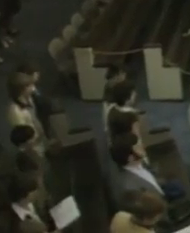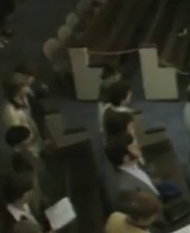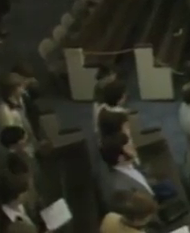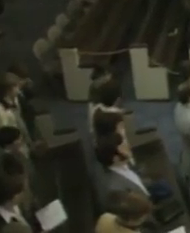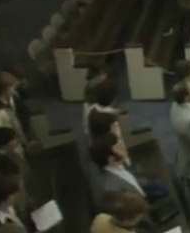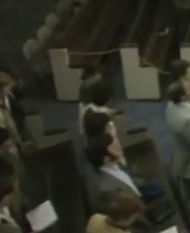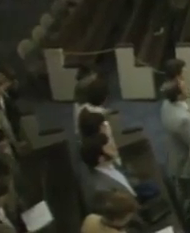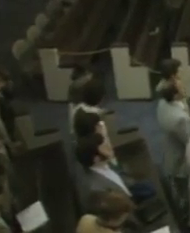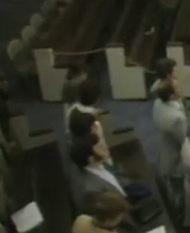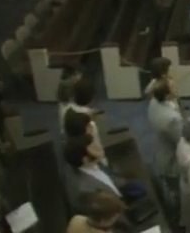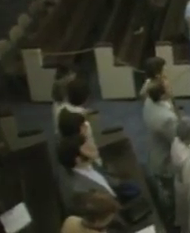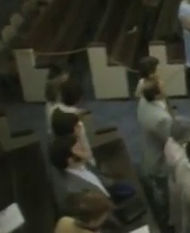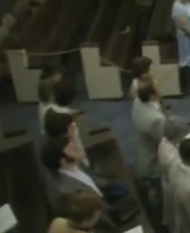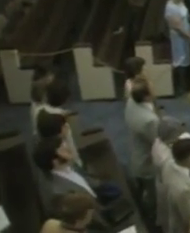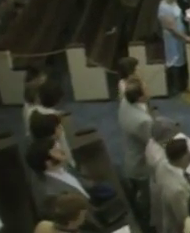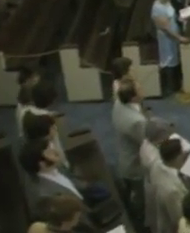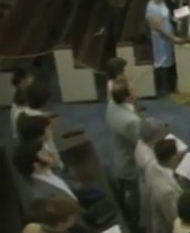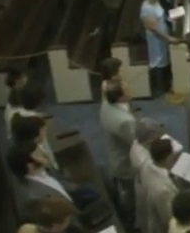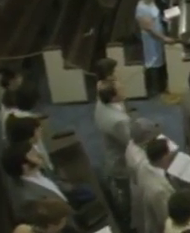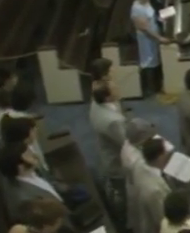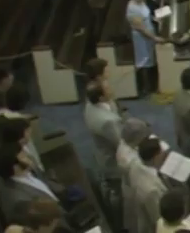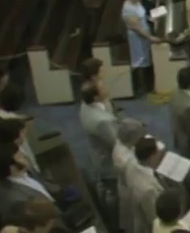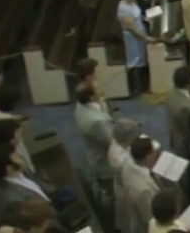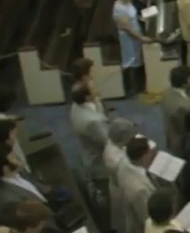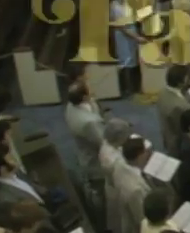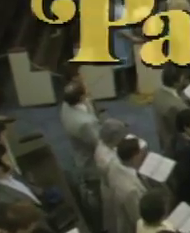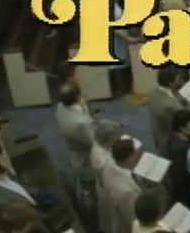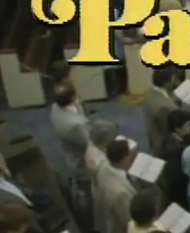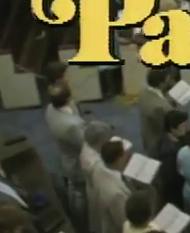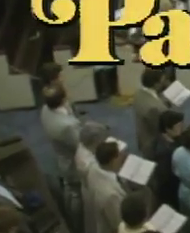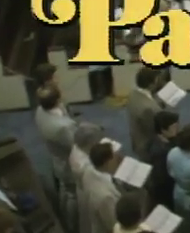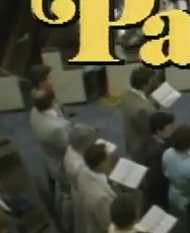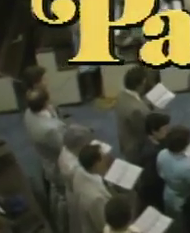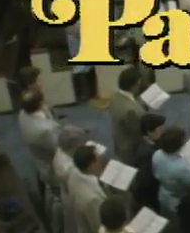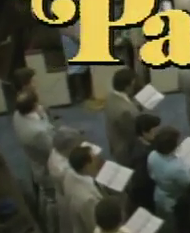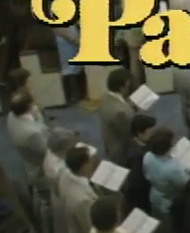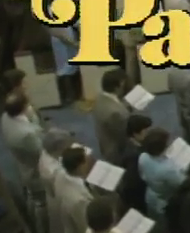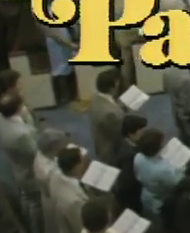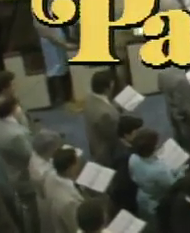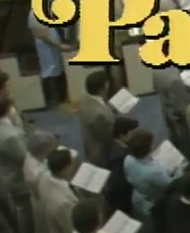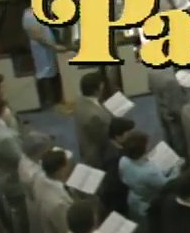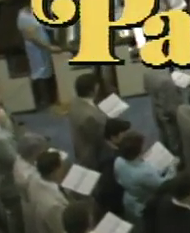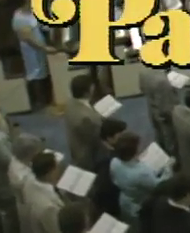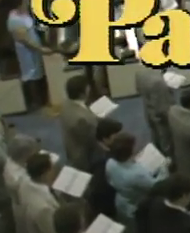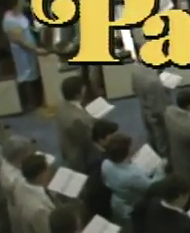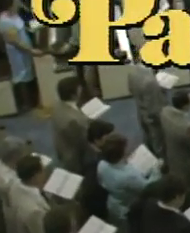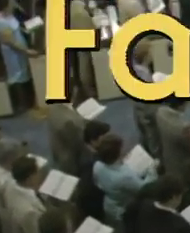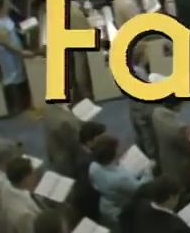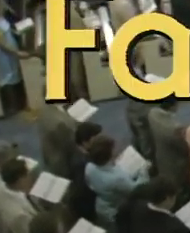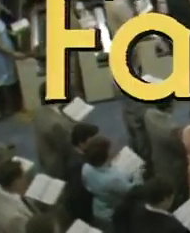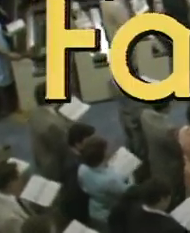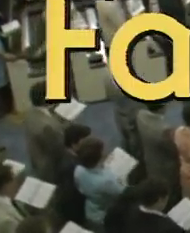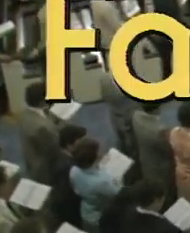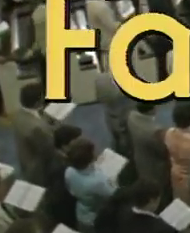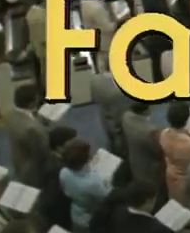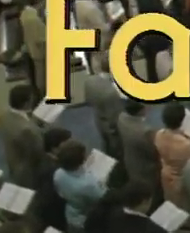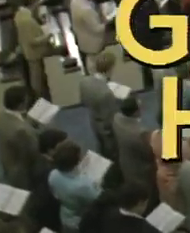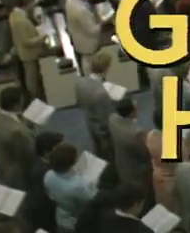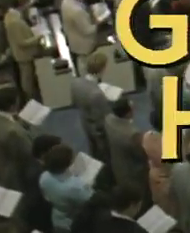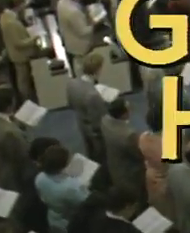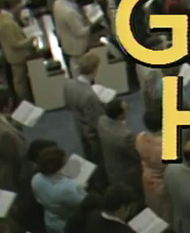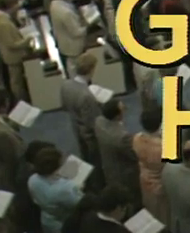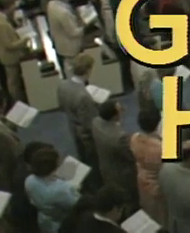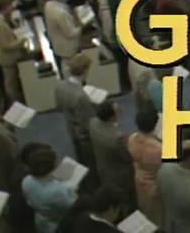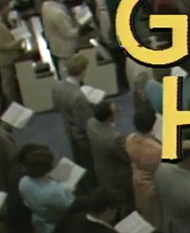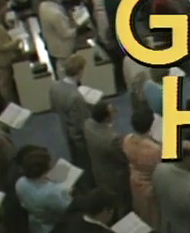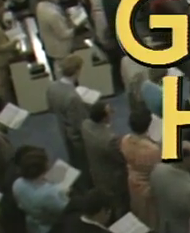auditorium of the Thomas Road Baptist Church in Lynchburg, Virginia, the faith partners and friends bring you Jerry Falwell